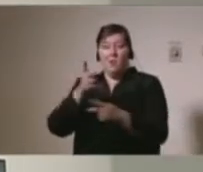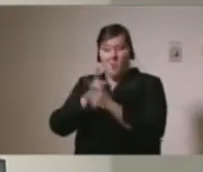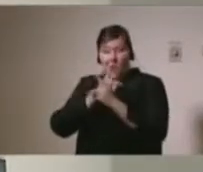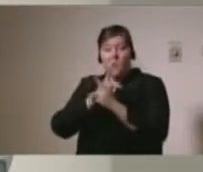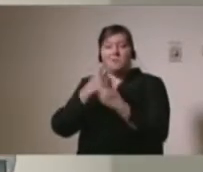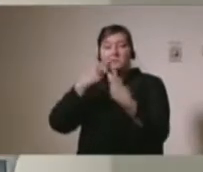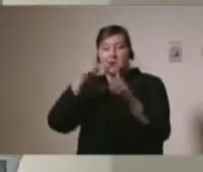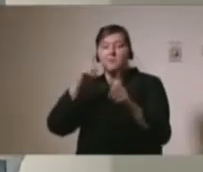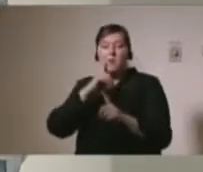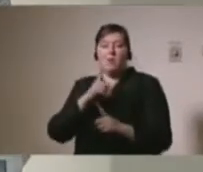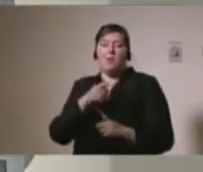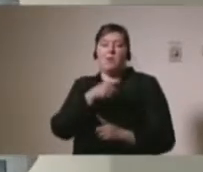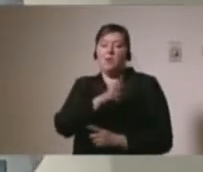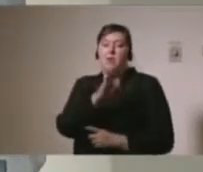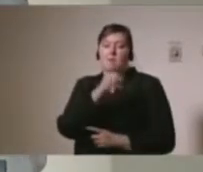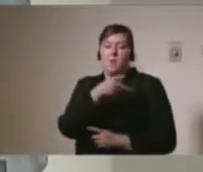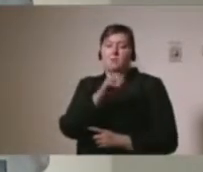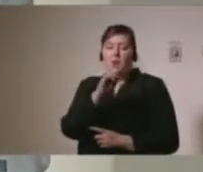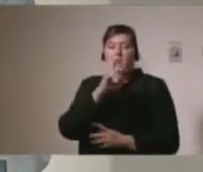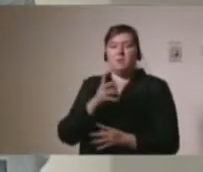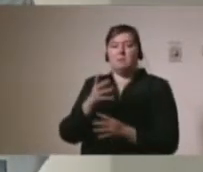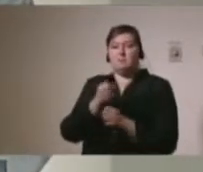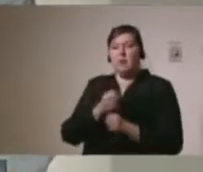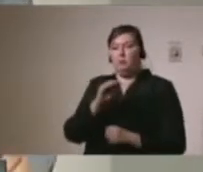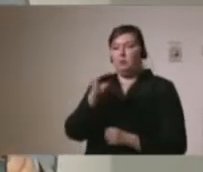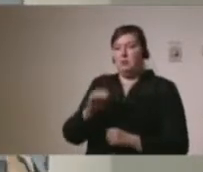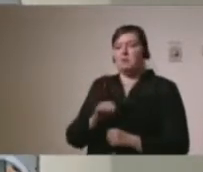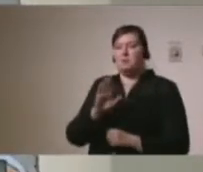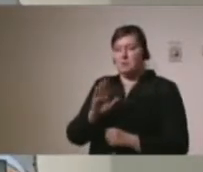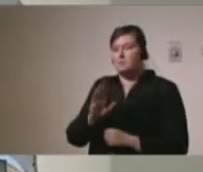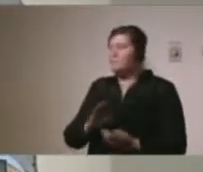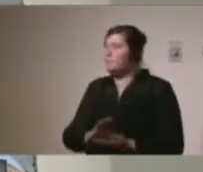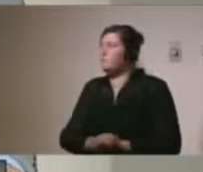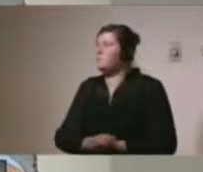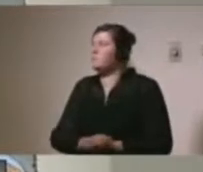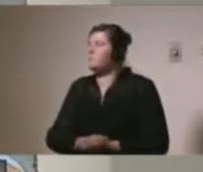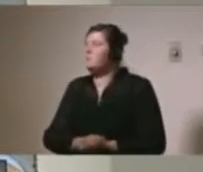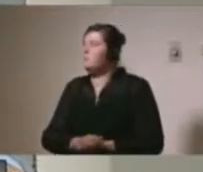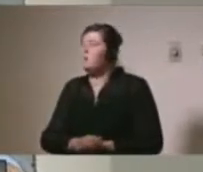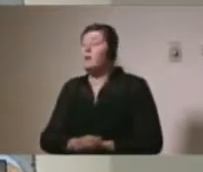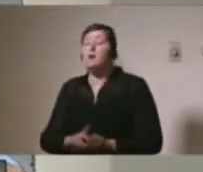you go. These are the results of diversification.